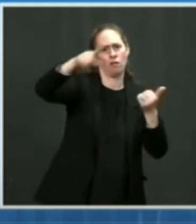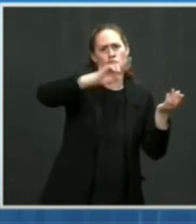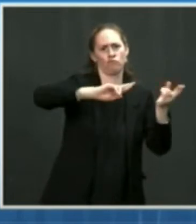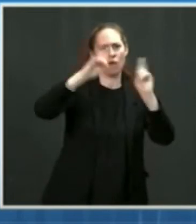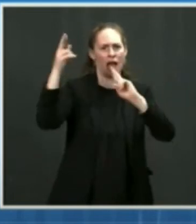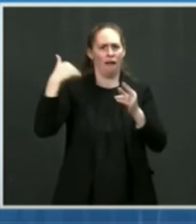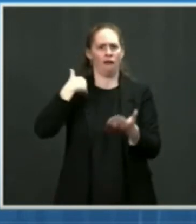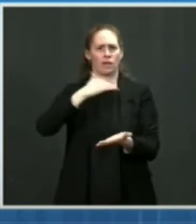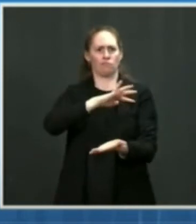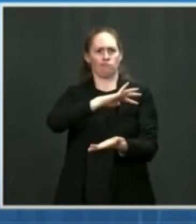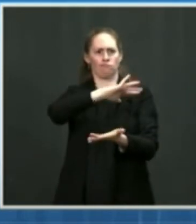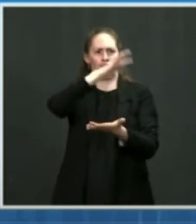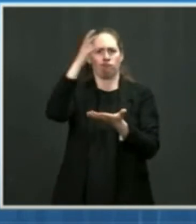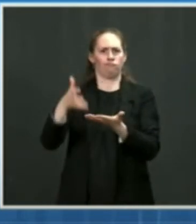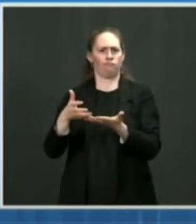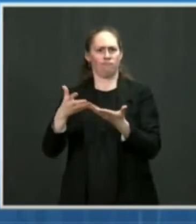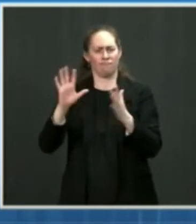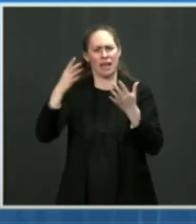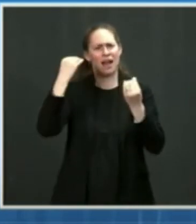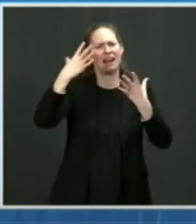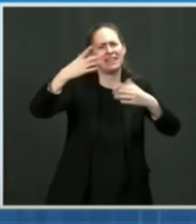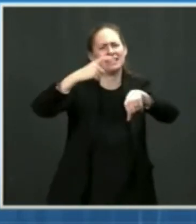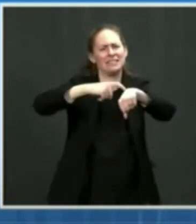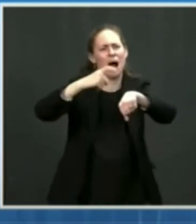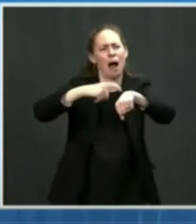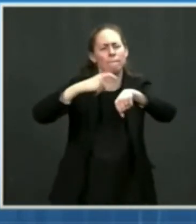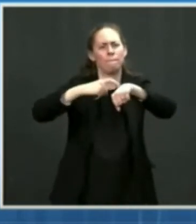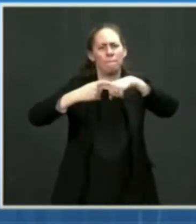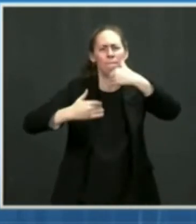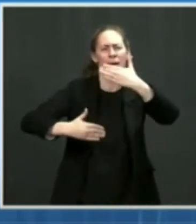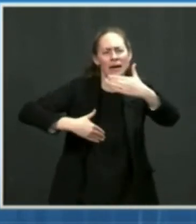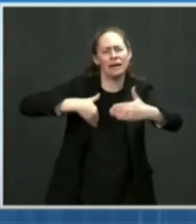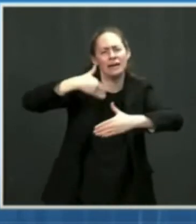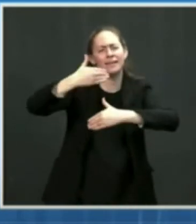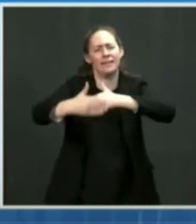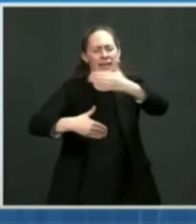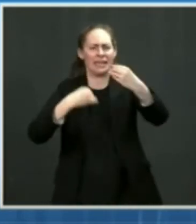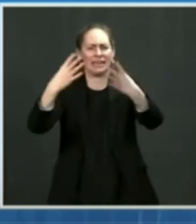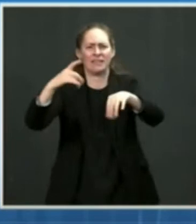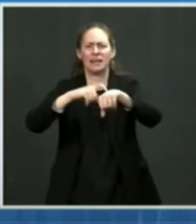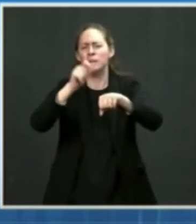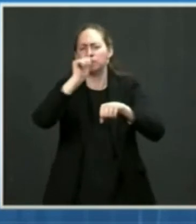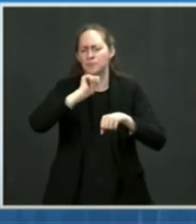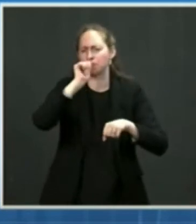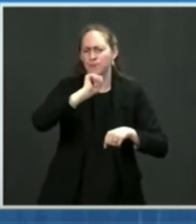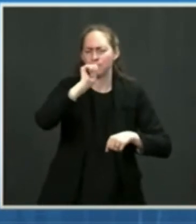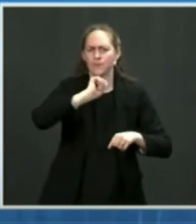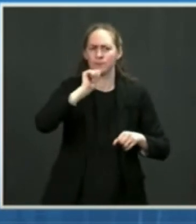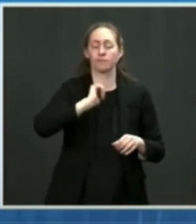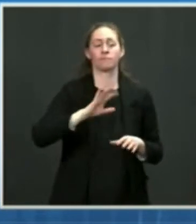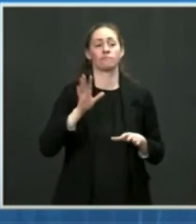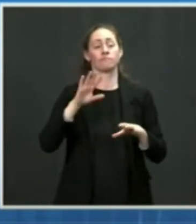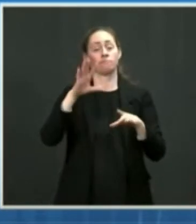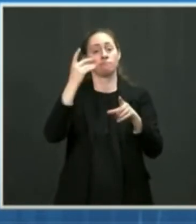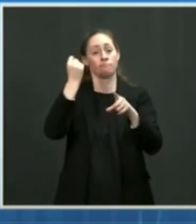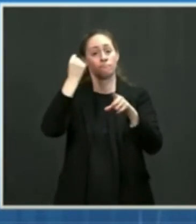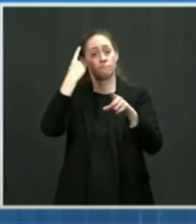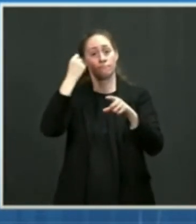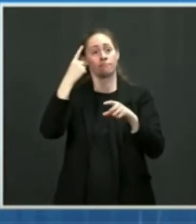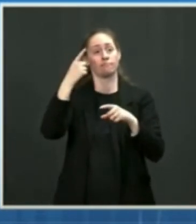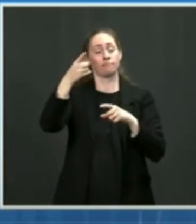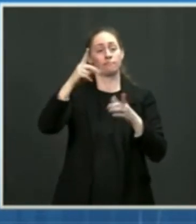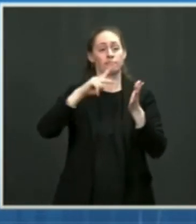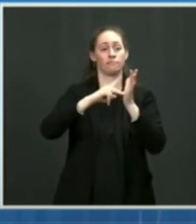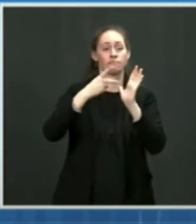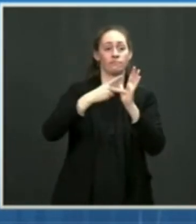of time, perhaps, for everything to catch up with itself, but that will mean that as we go into next week,